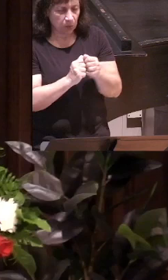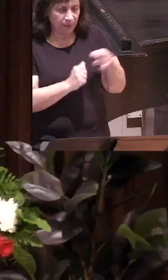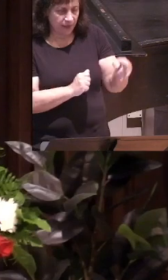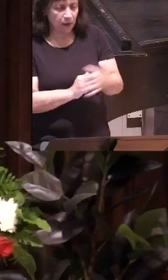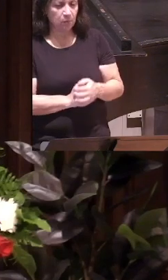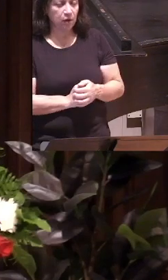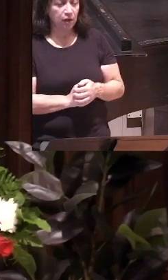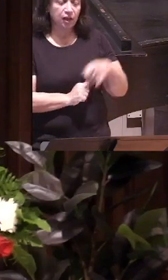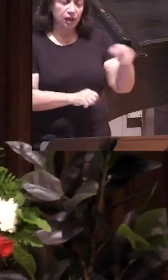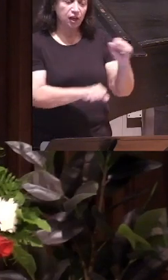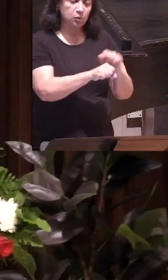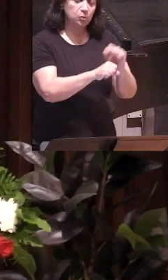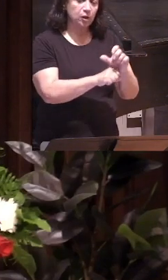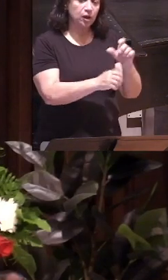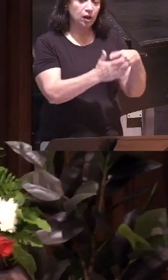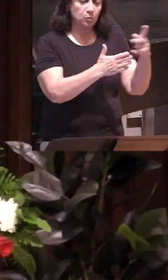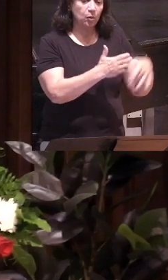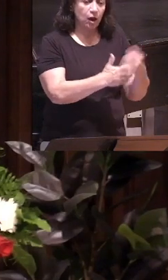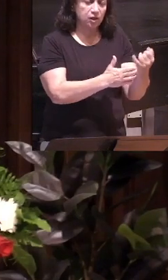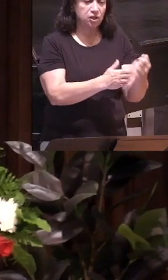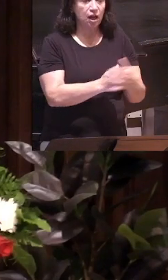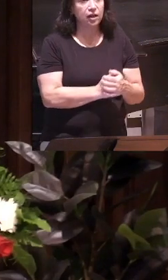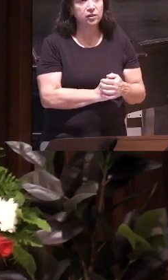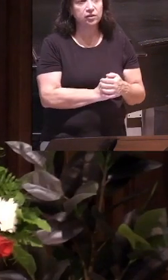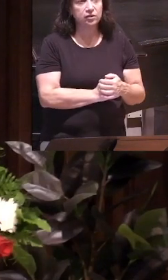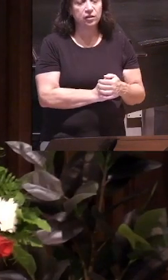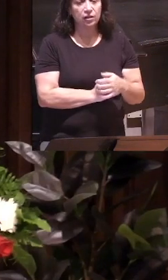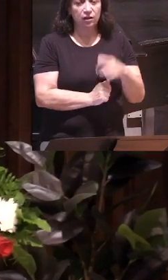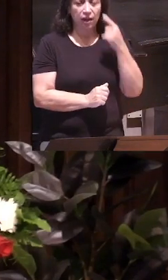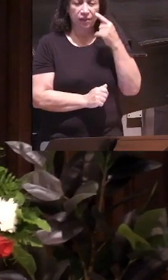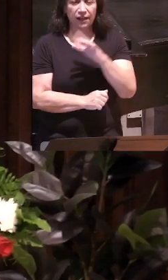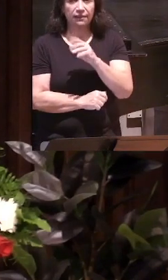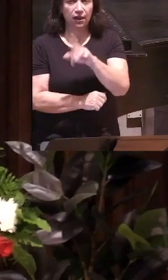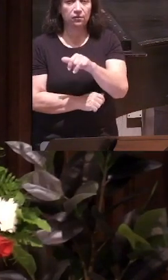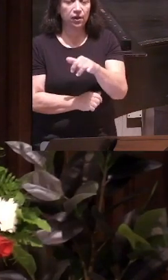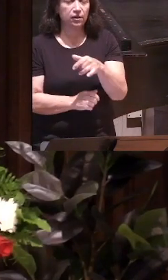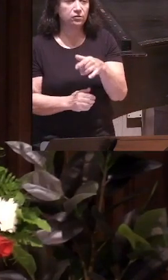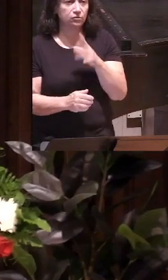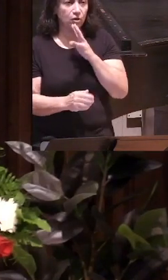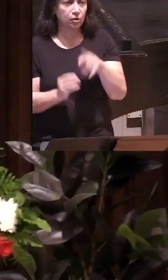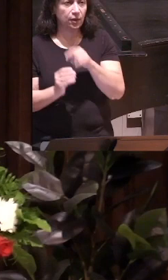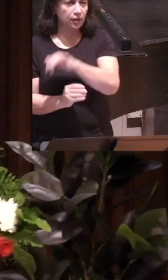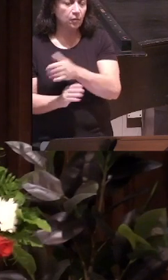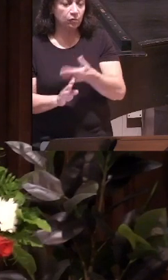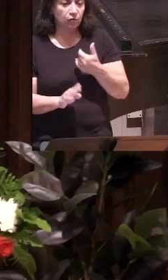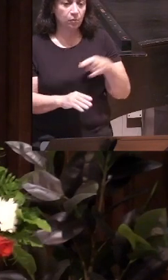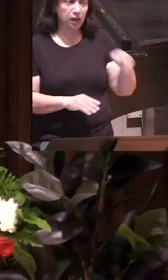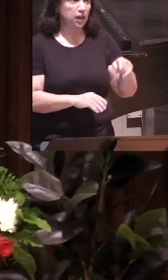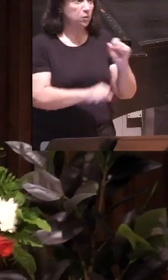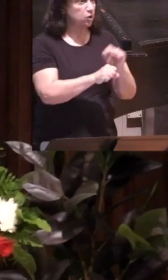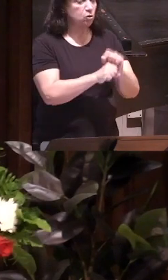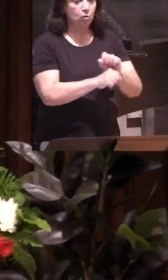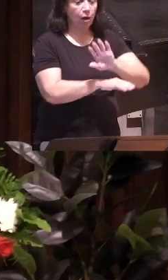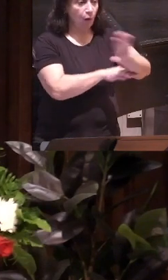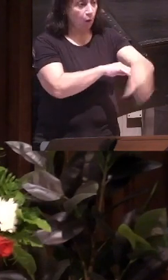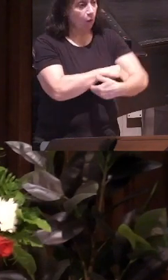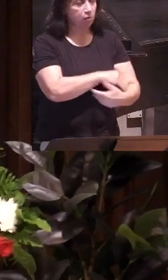was working on this project that I think Larry sort of referenced earlier today. And literally, he was working